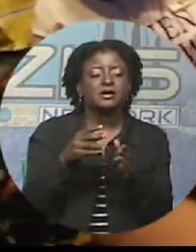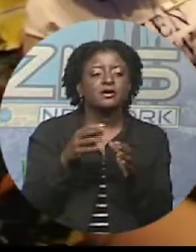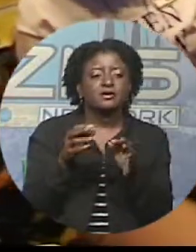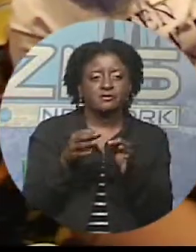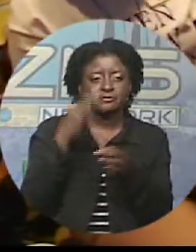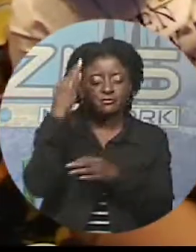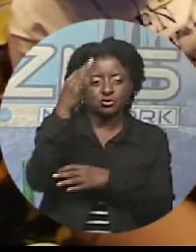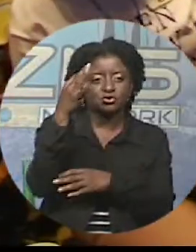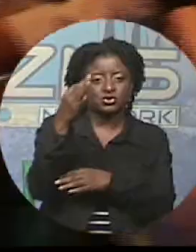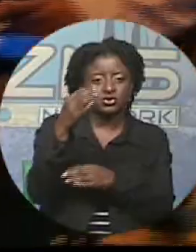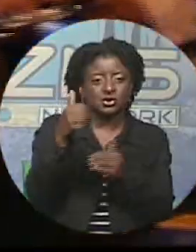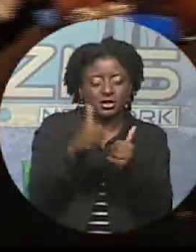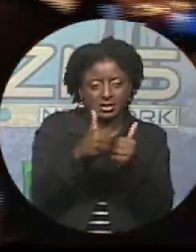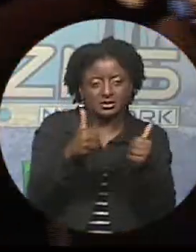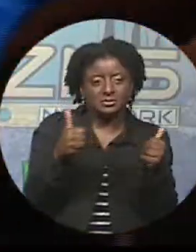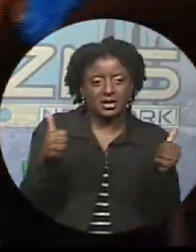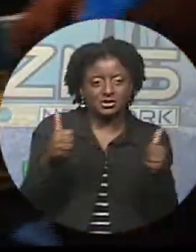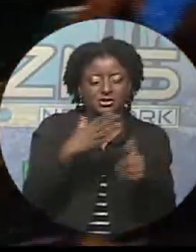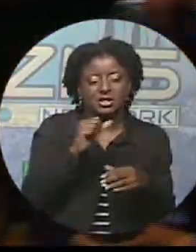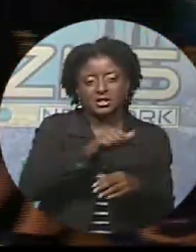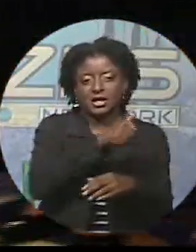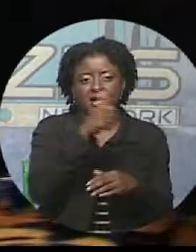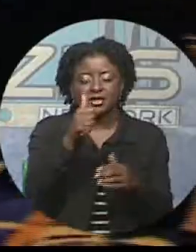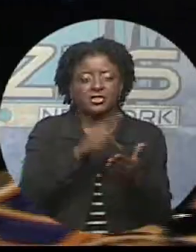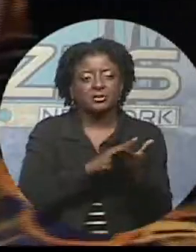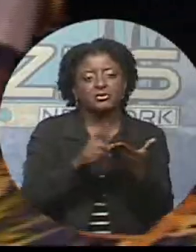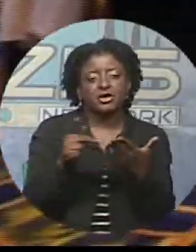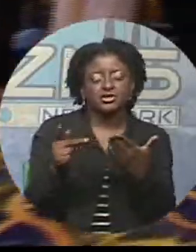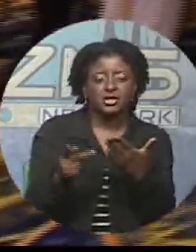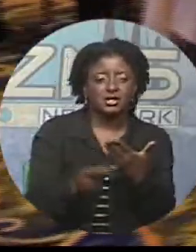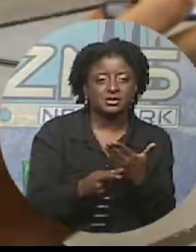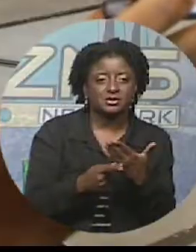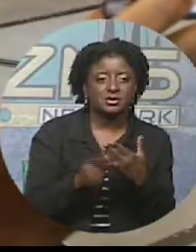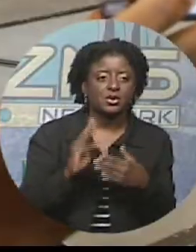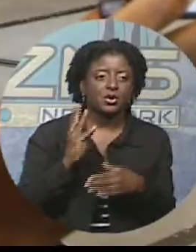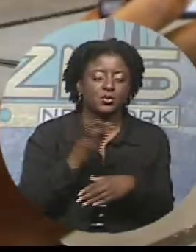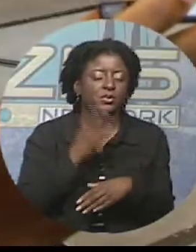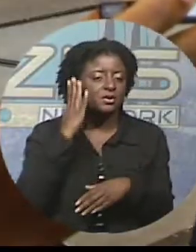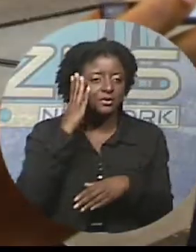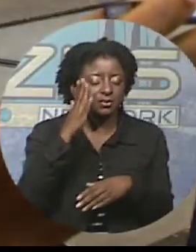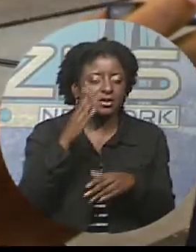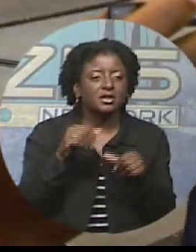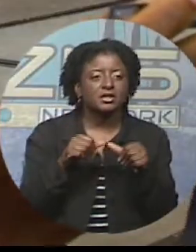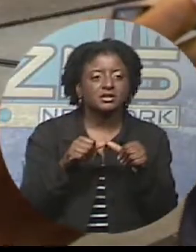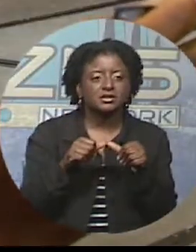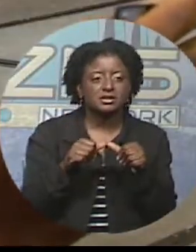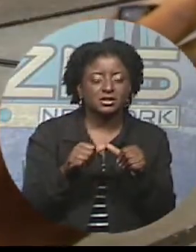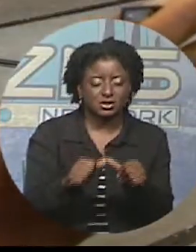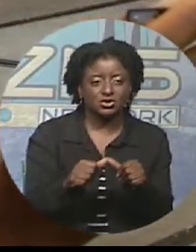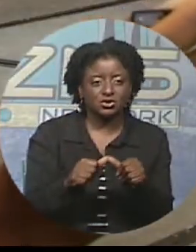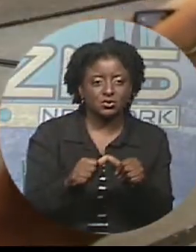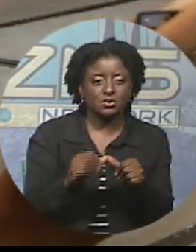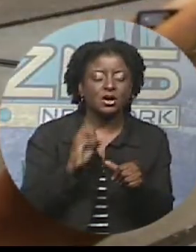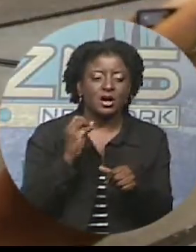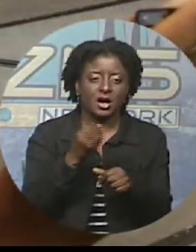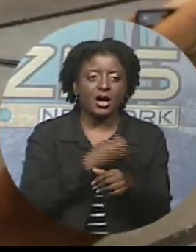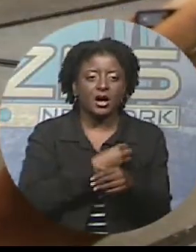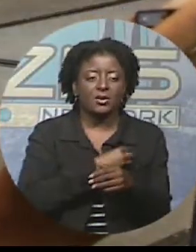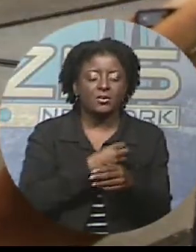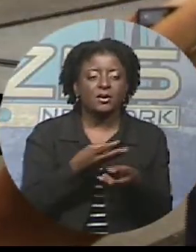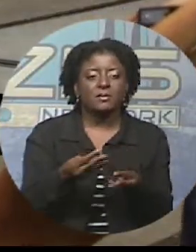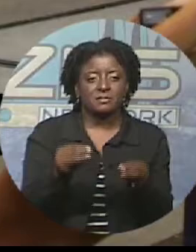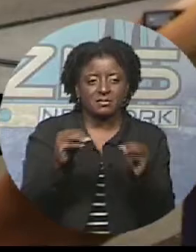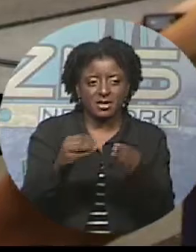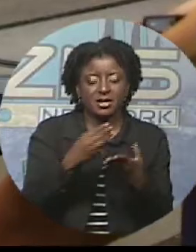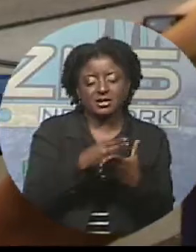projects that will be revealed when the time is right. We are going to continue our capital expenditures. We are going to add more attractions.